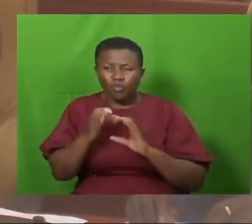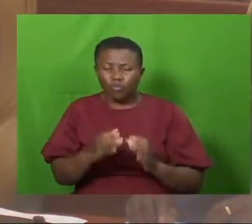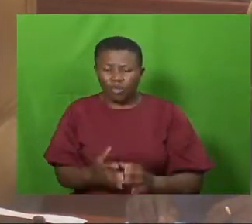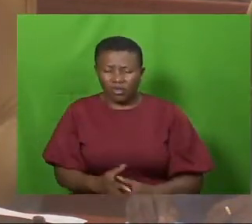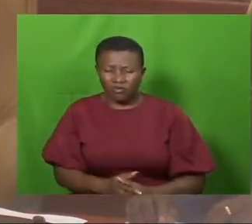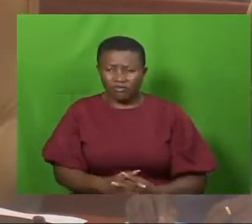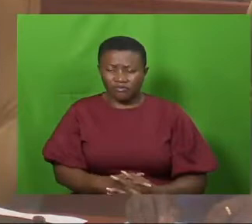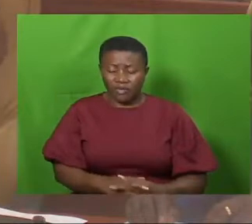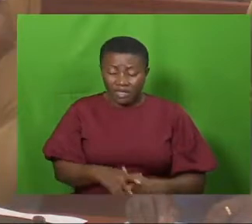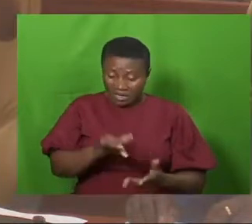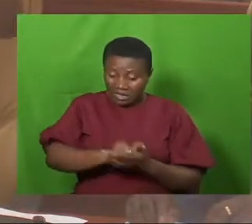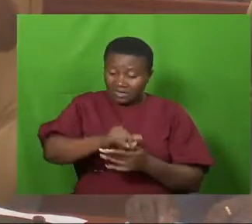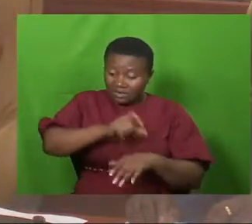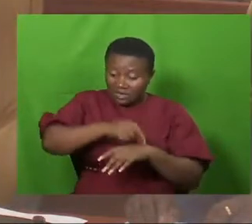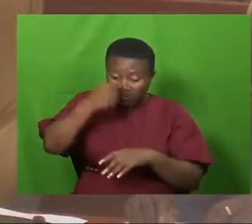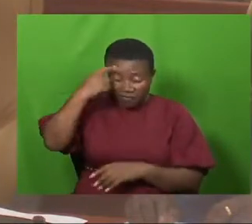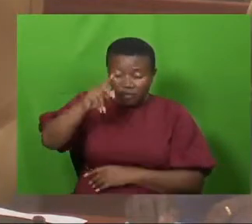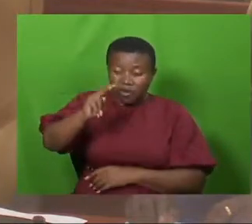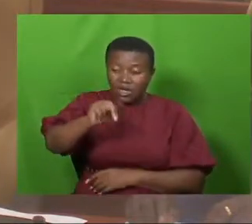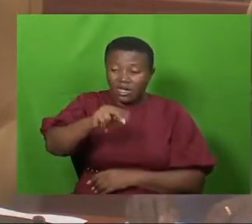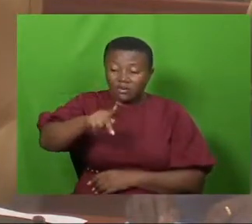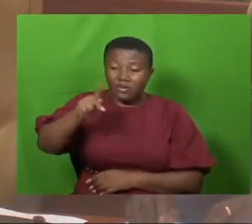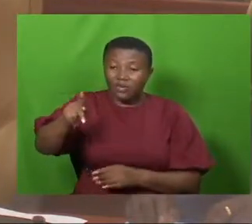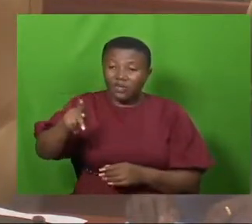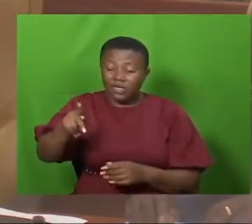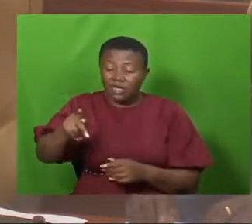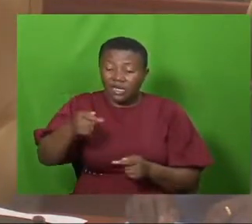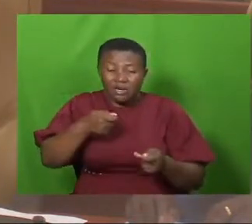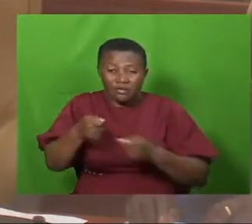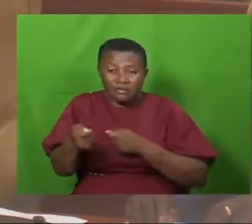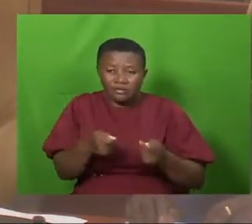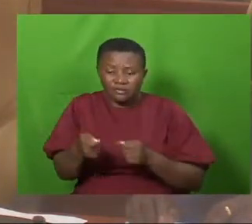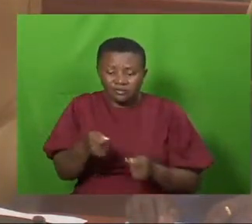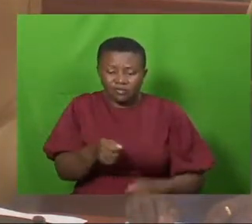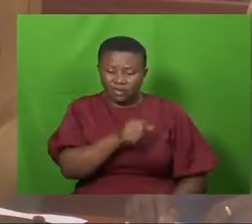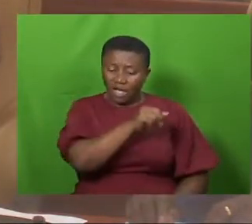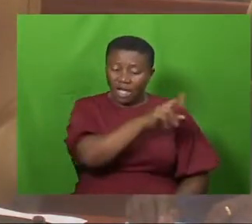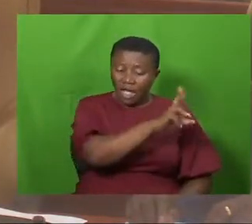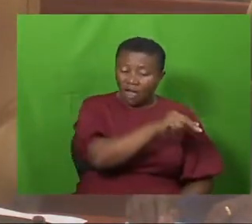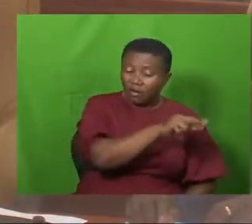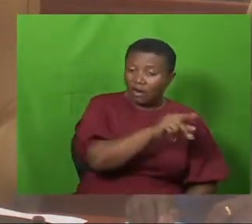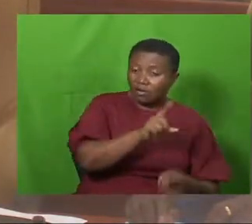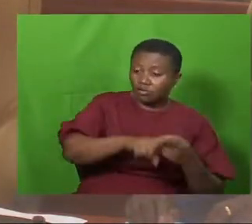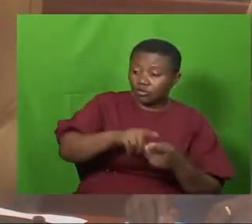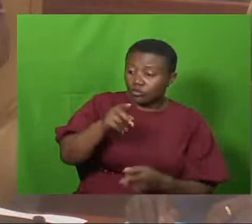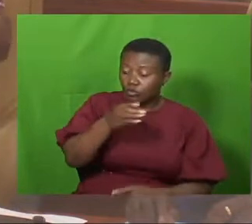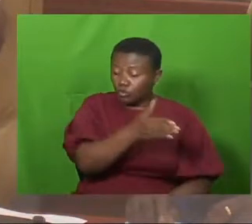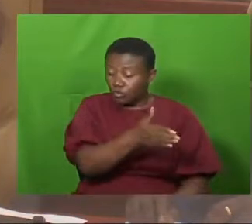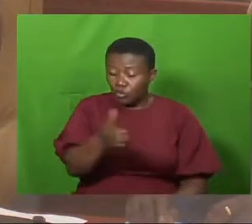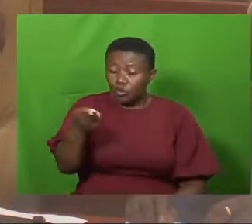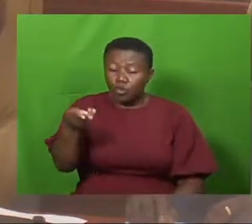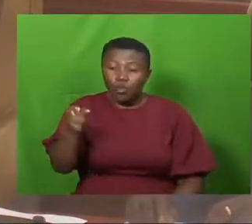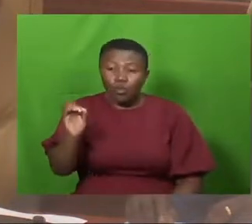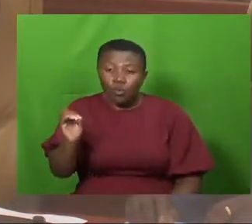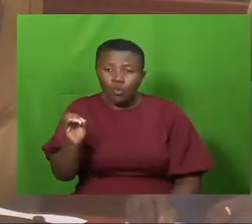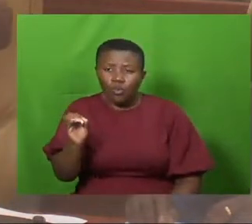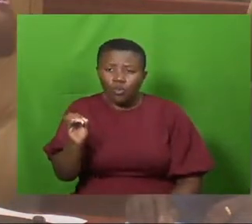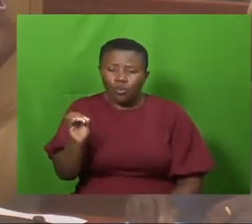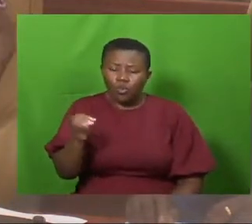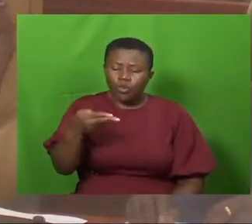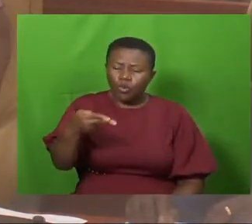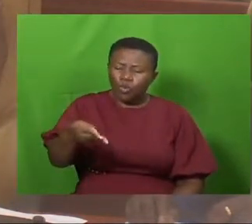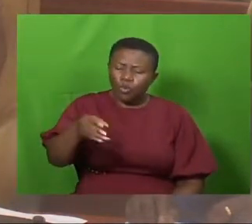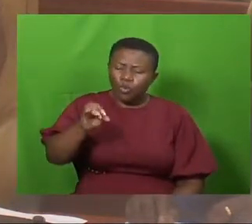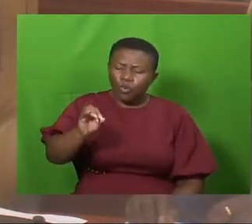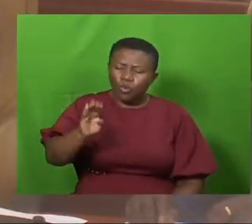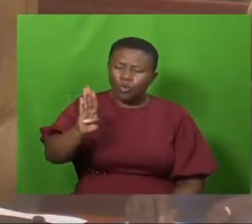MPP administration. Accra to Ho was put in place by this administration. Ho to Boku was part